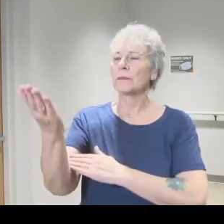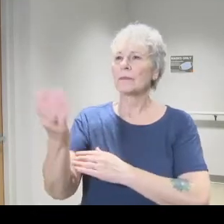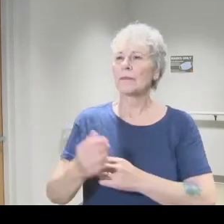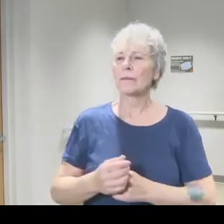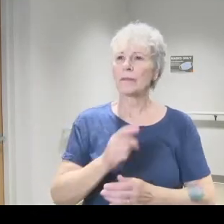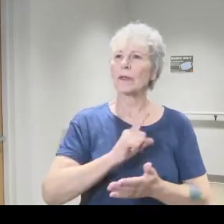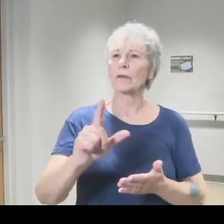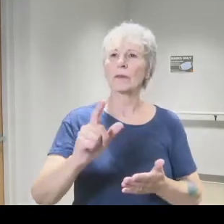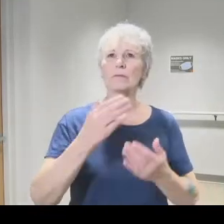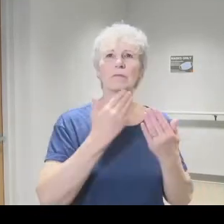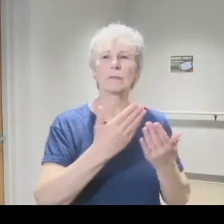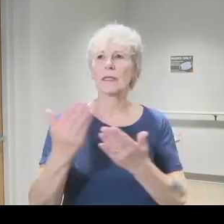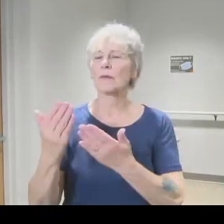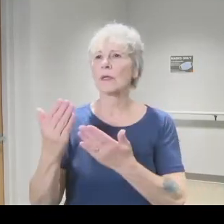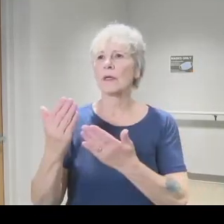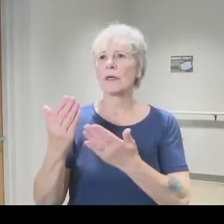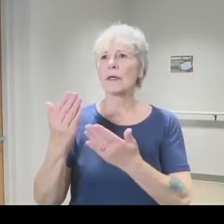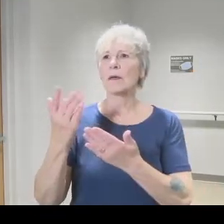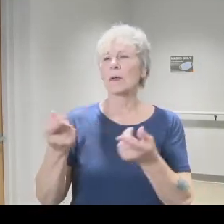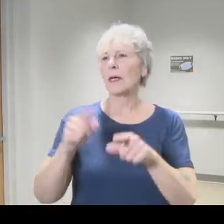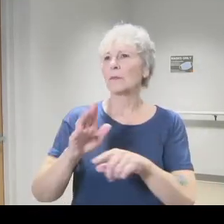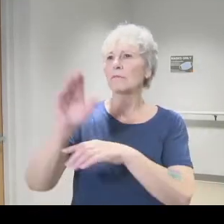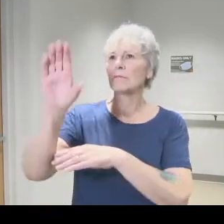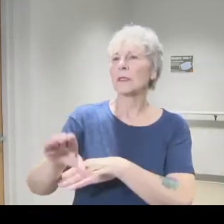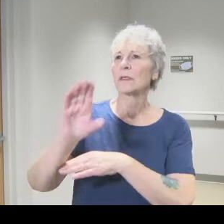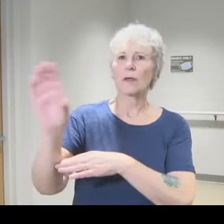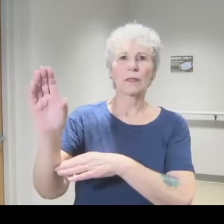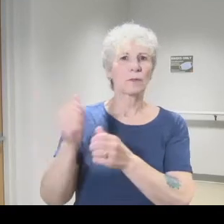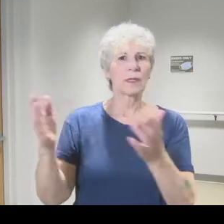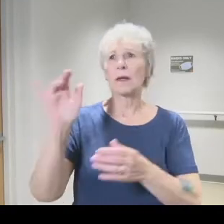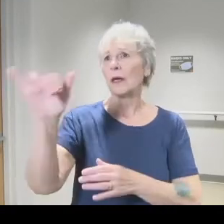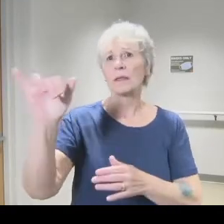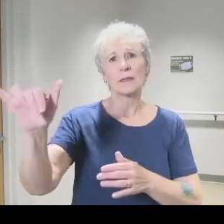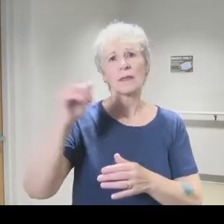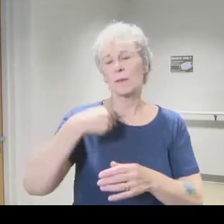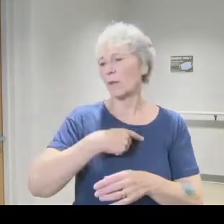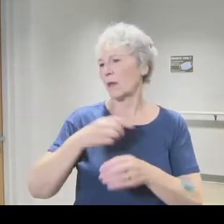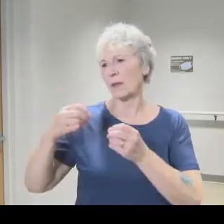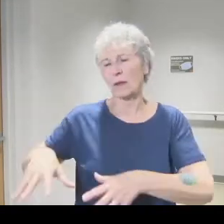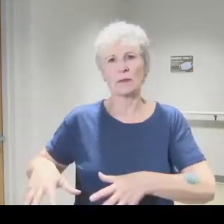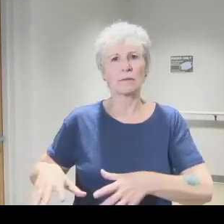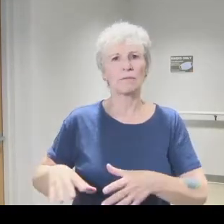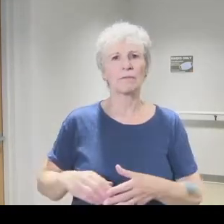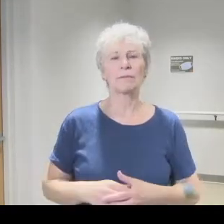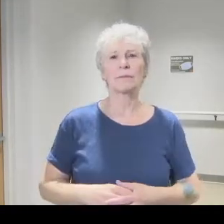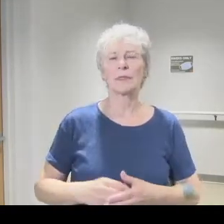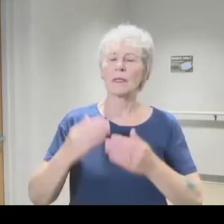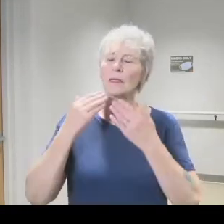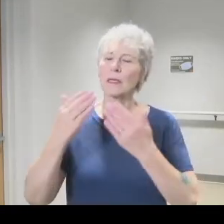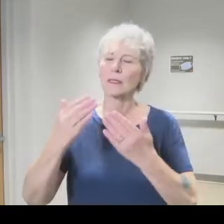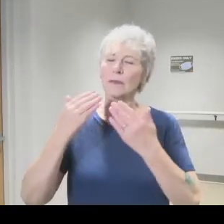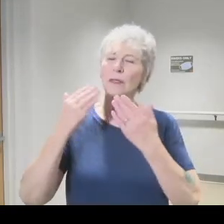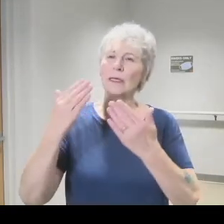Lord, we're thankful also for what you did for us on the cross. Without any of that, we would be lost. God, thank you for